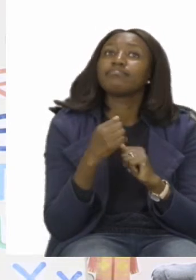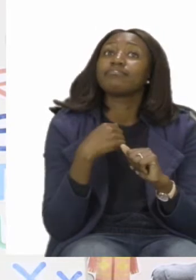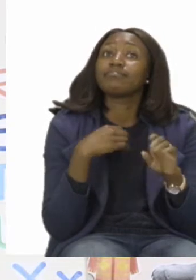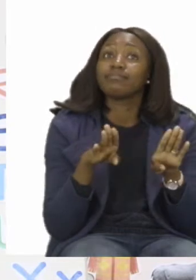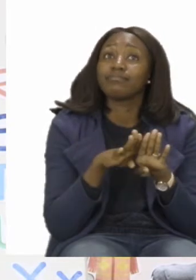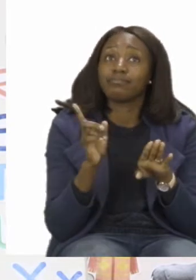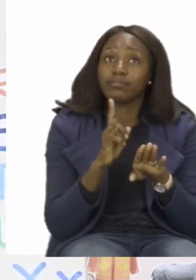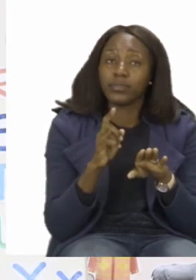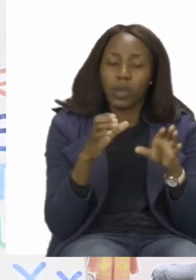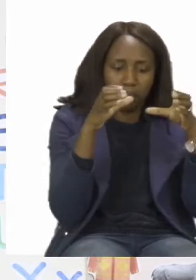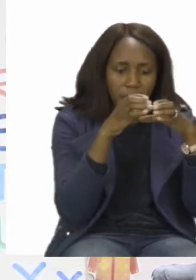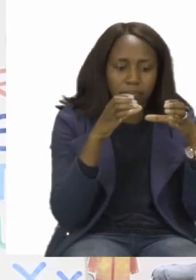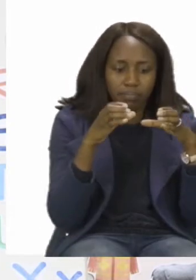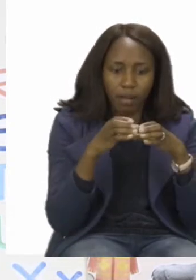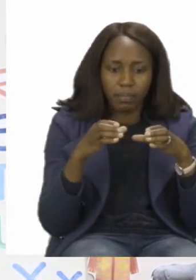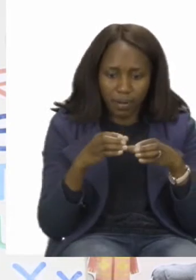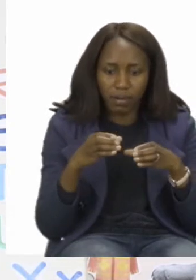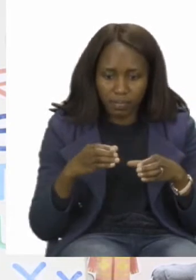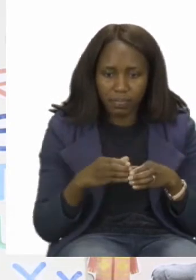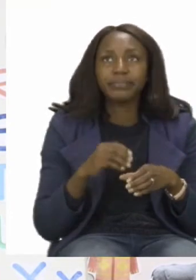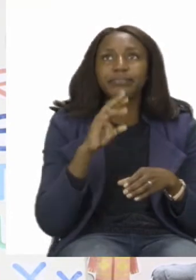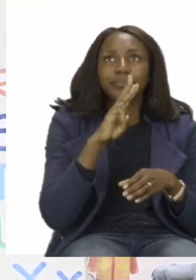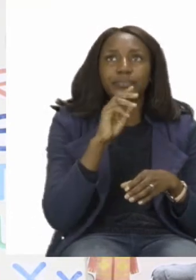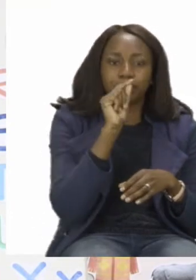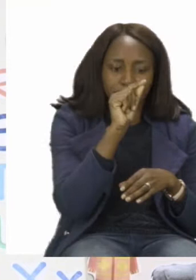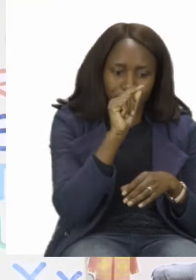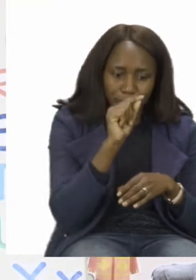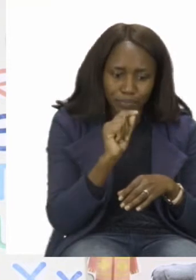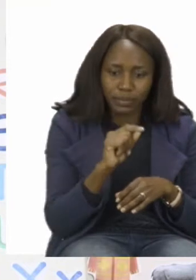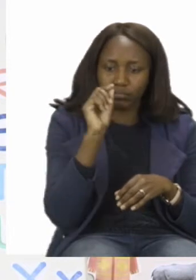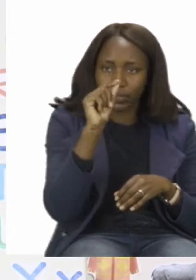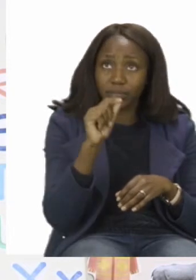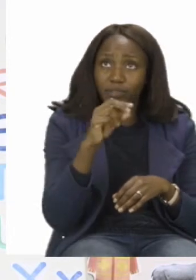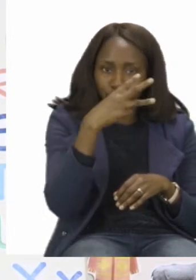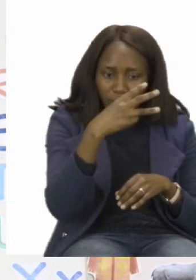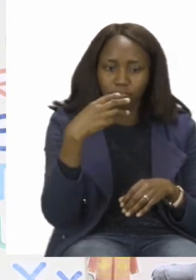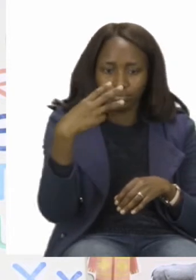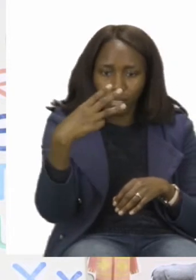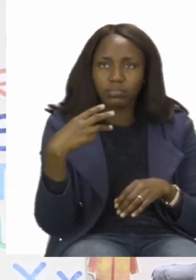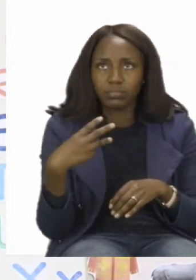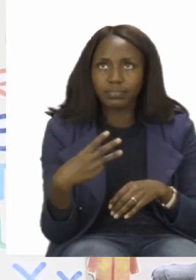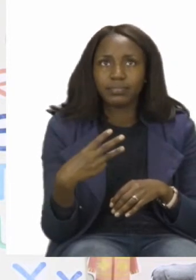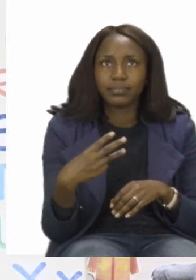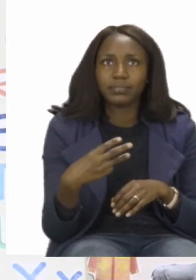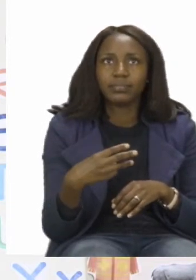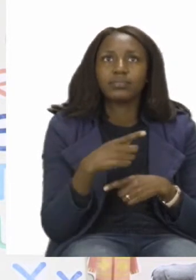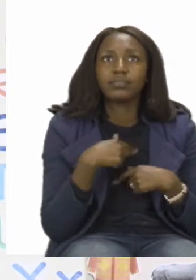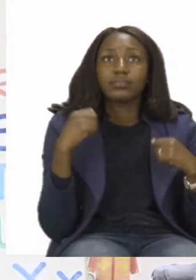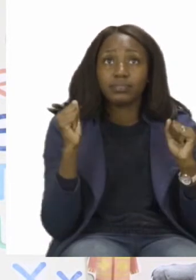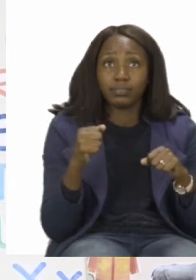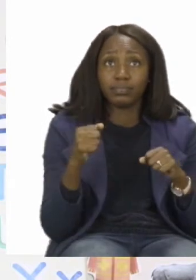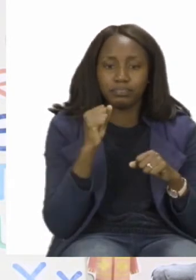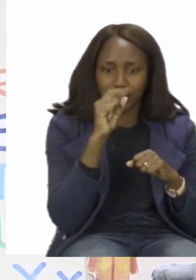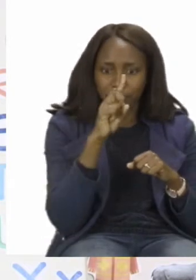made little groups of 3 dots for myself. So now I want us to count all